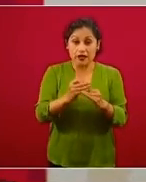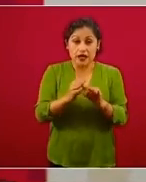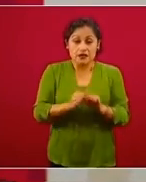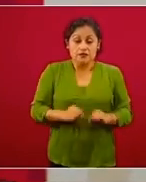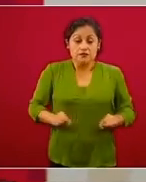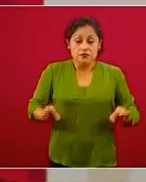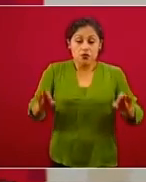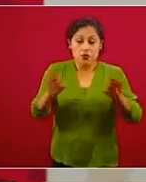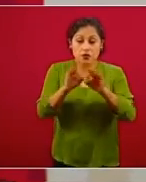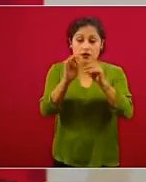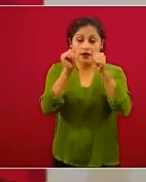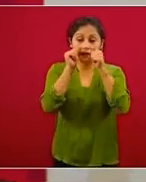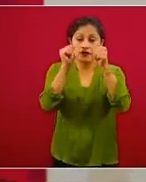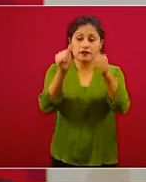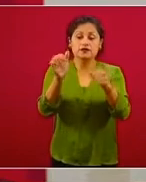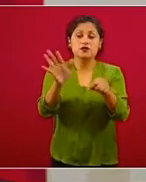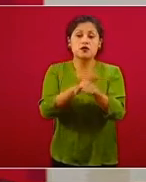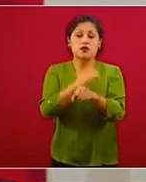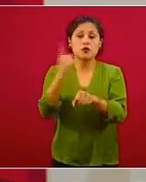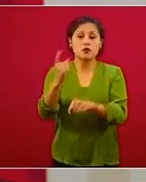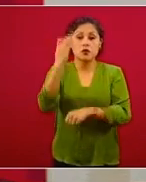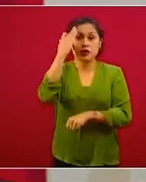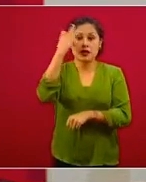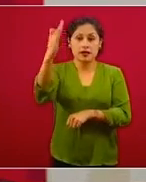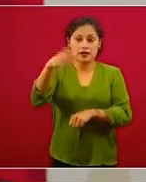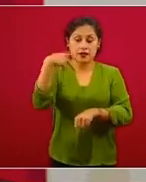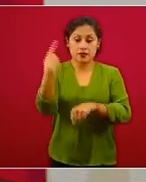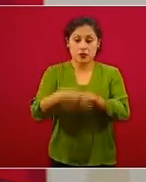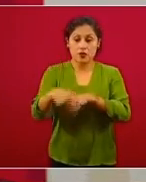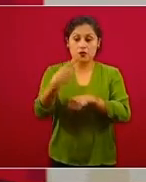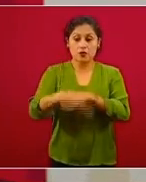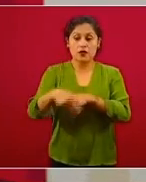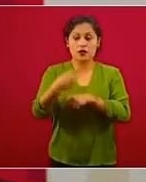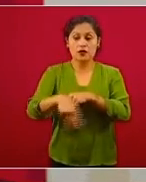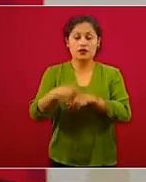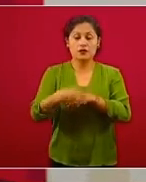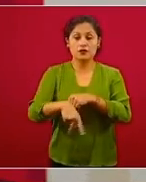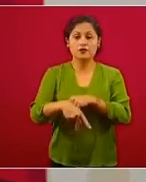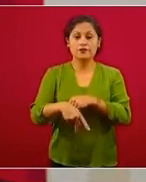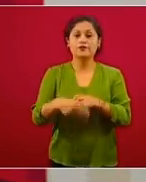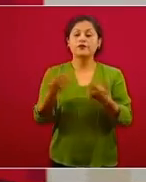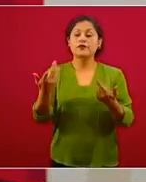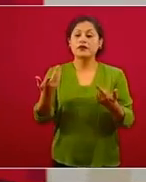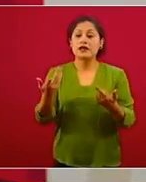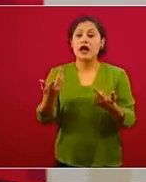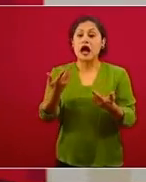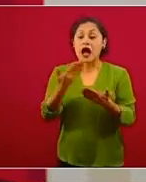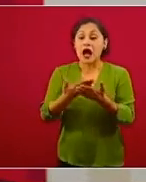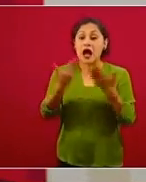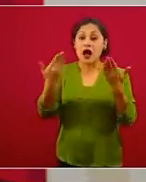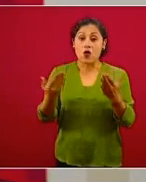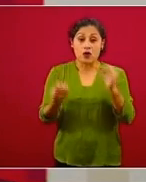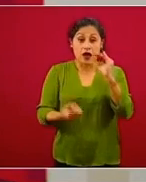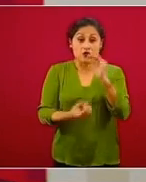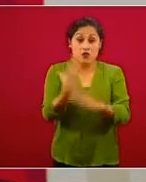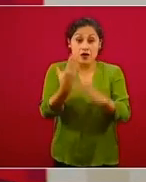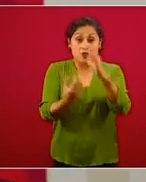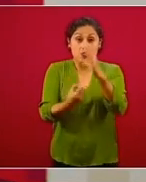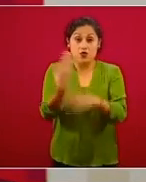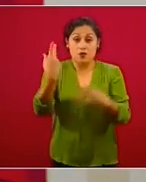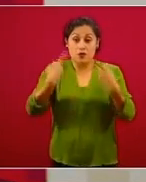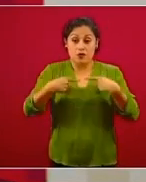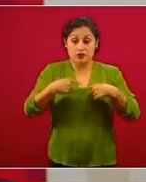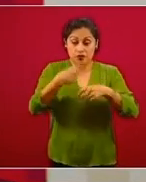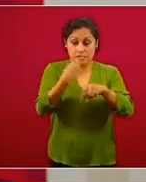a higher transmission rate in those areas in which mobility is being increased. We are in